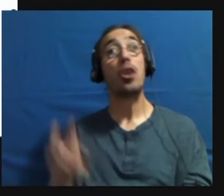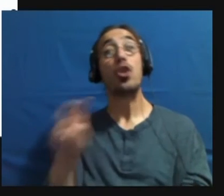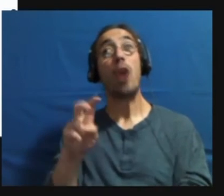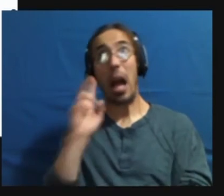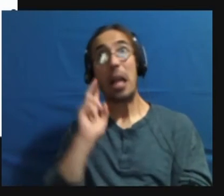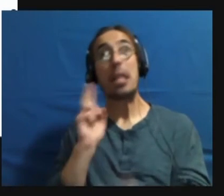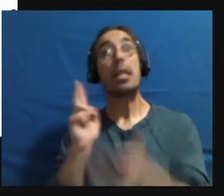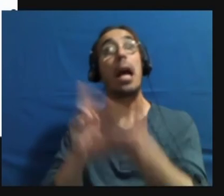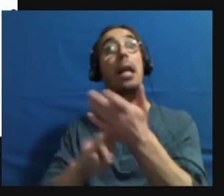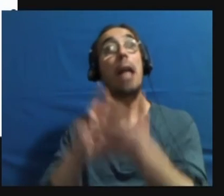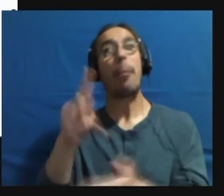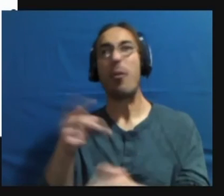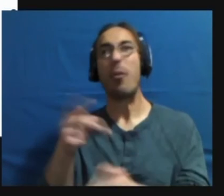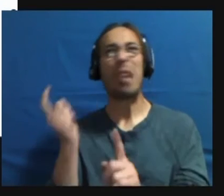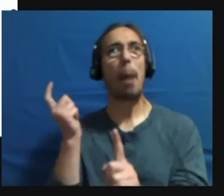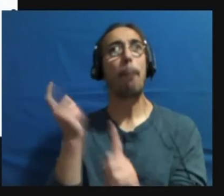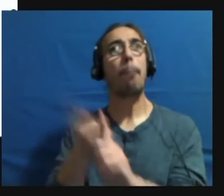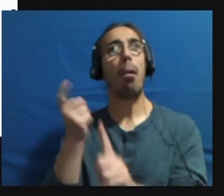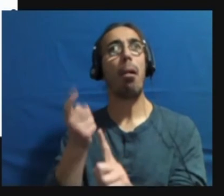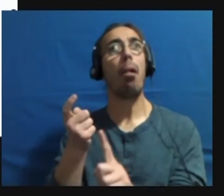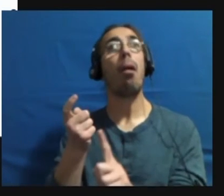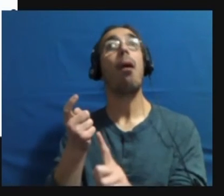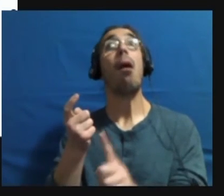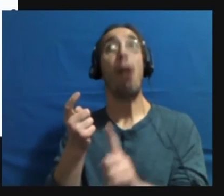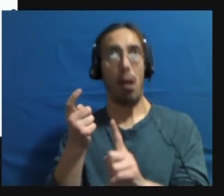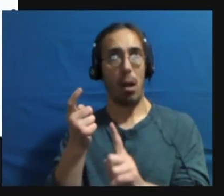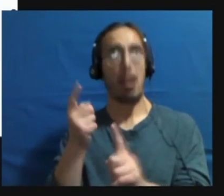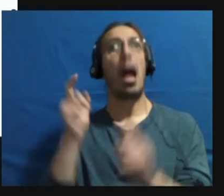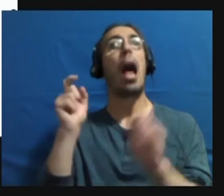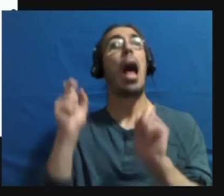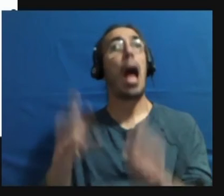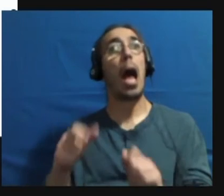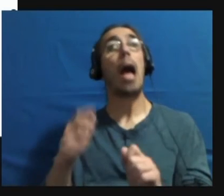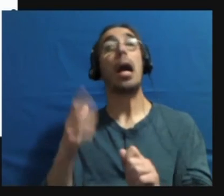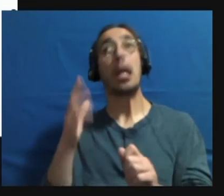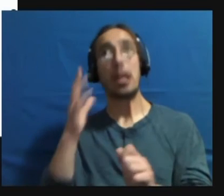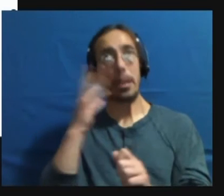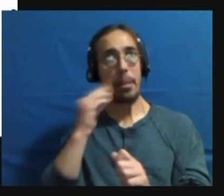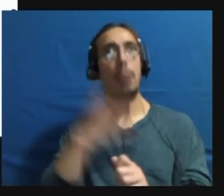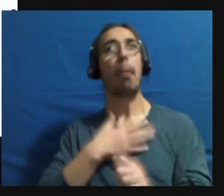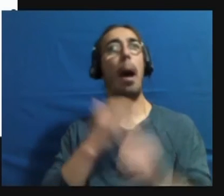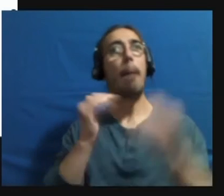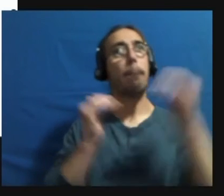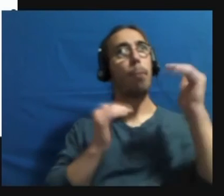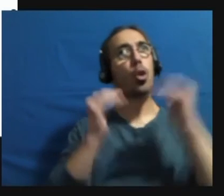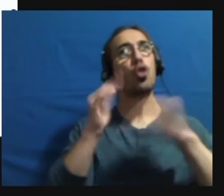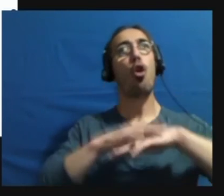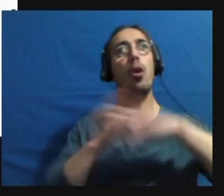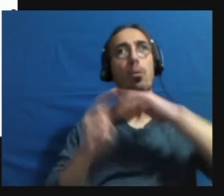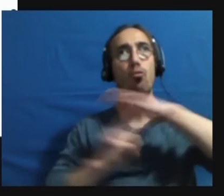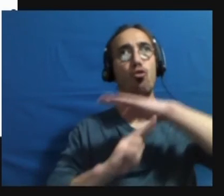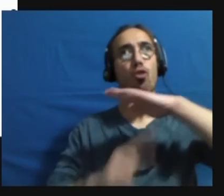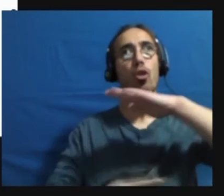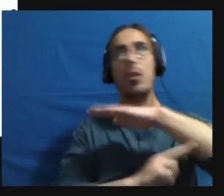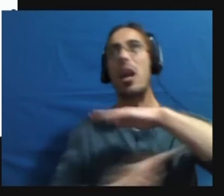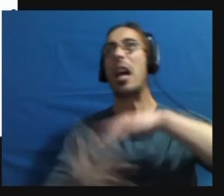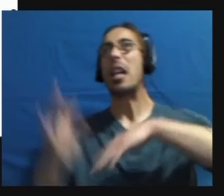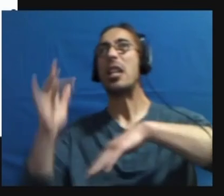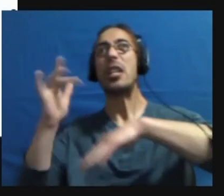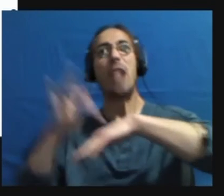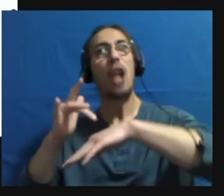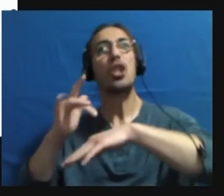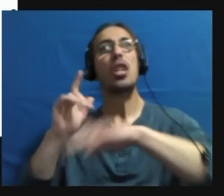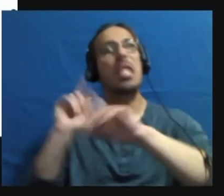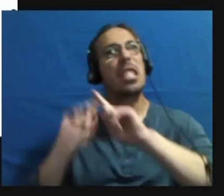in 2 seconds. And I got to explore my sense of balance on bridges. I got to explore touch on multiple surfaces.